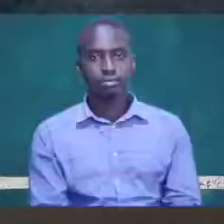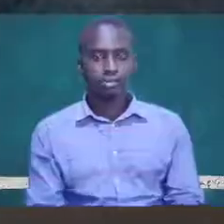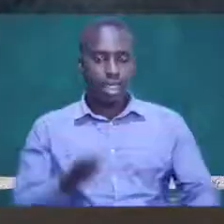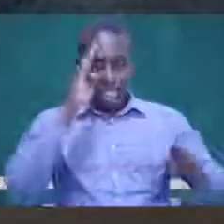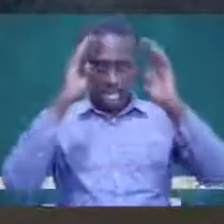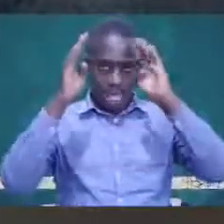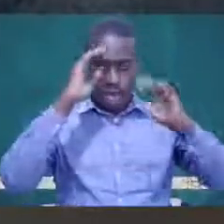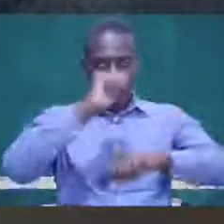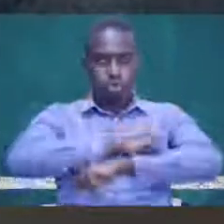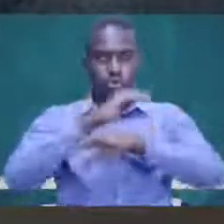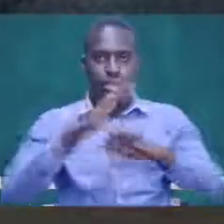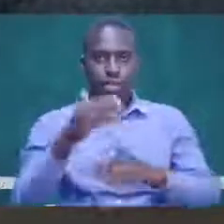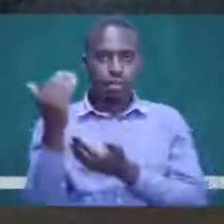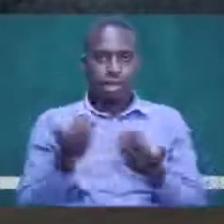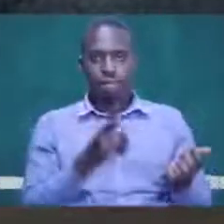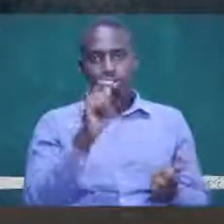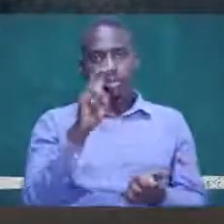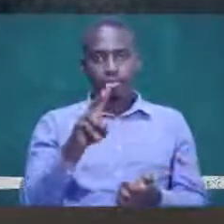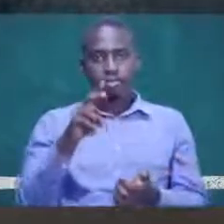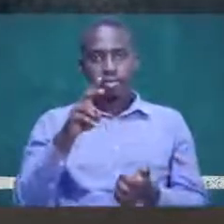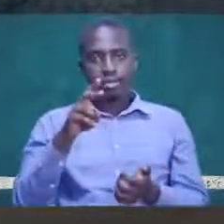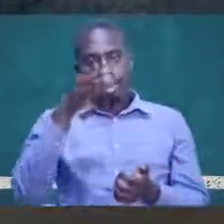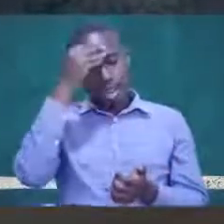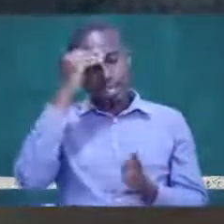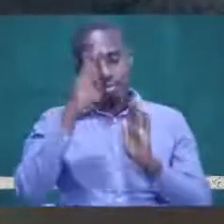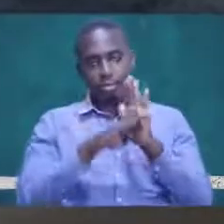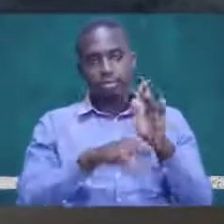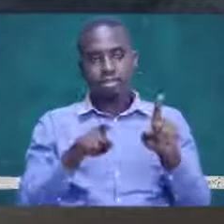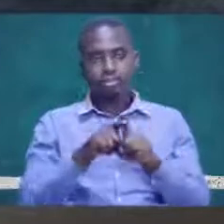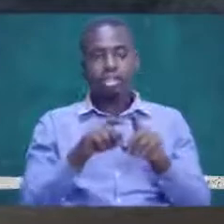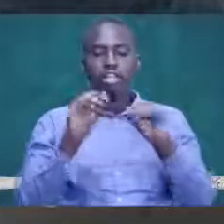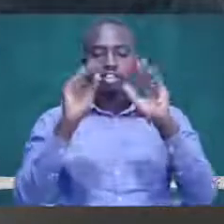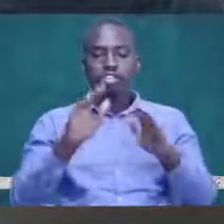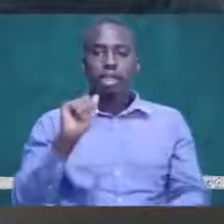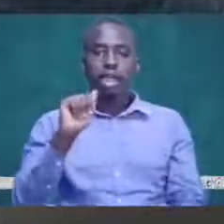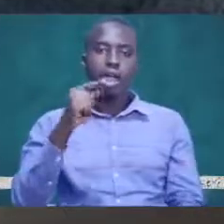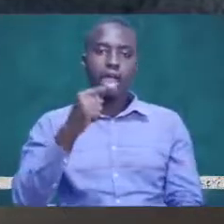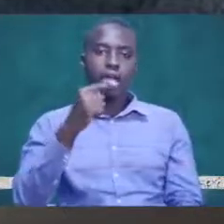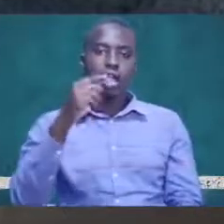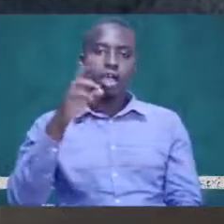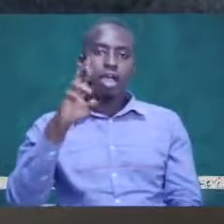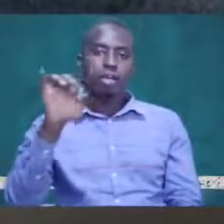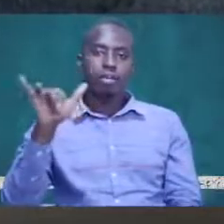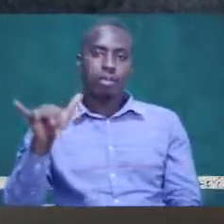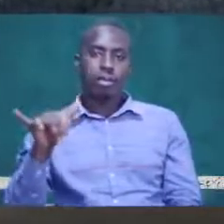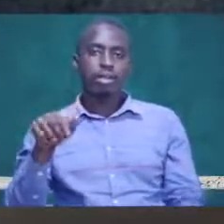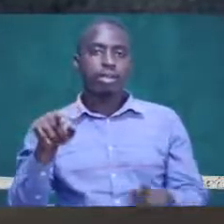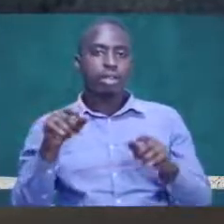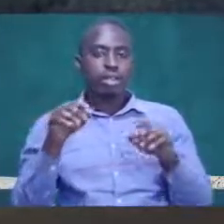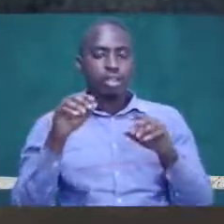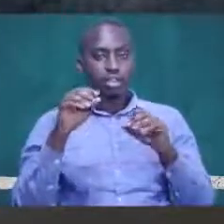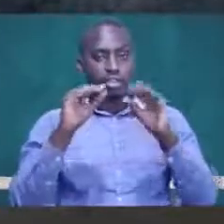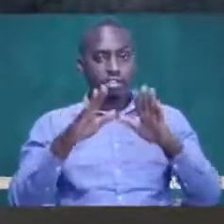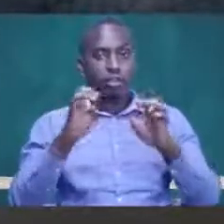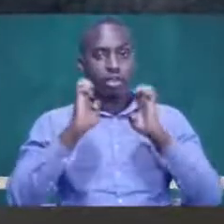Hello students, welcome to TV learning programs. I'm teacher Aggrey, teacher of economics. Today I'm going to learn with